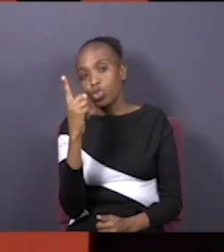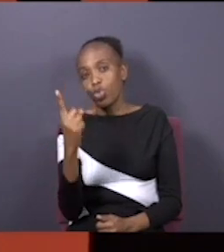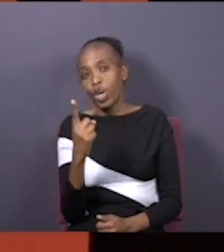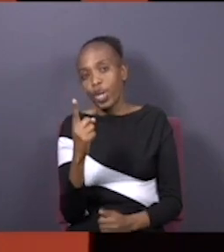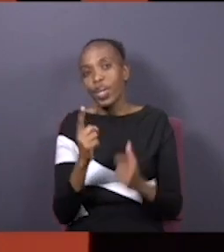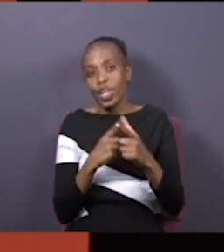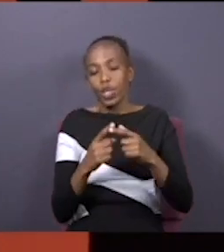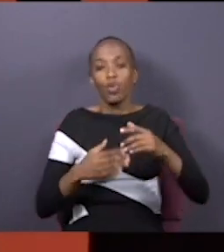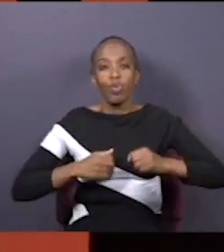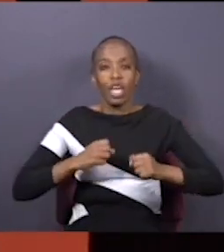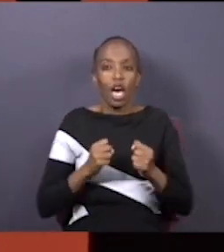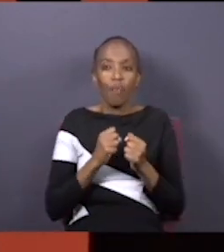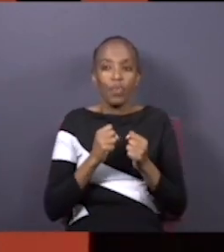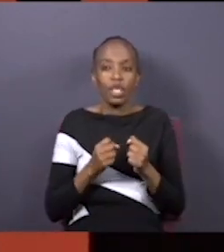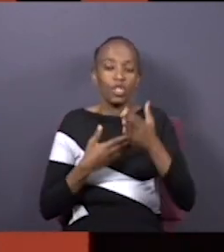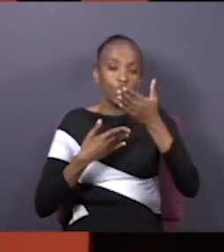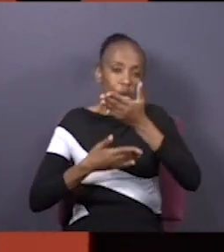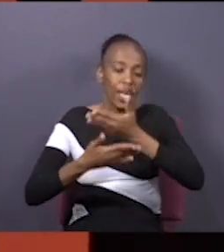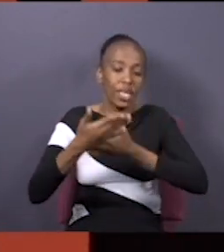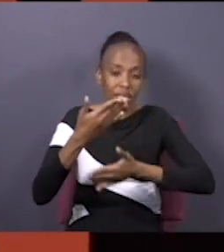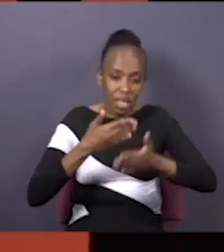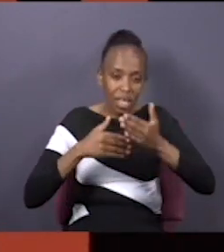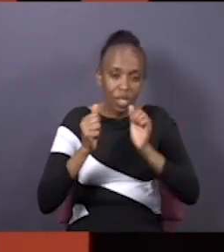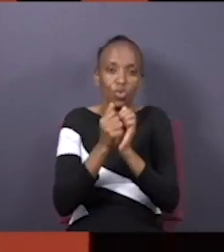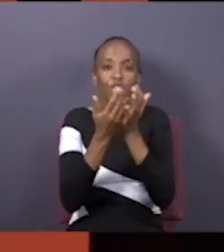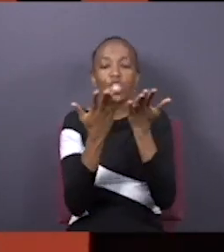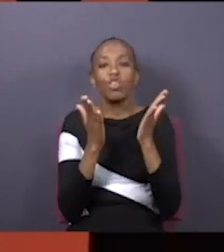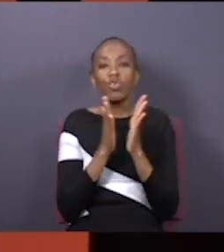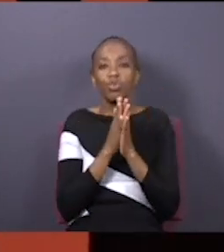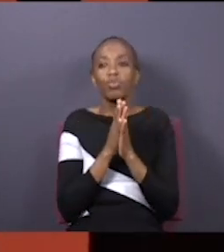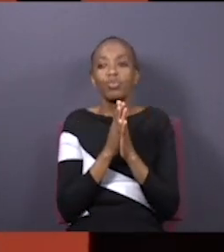0728-221-221, and we'll be glad to engage with you.